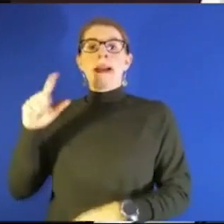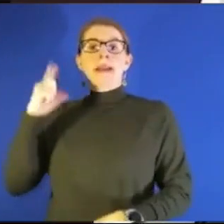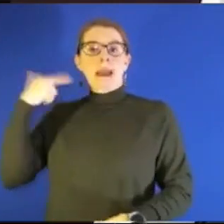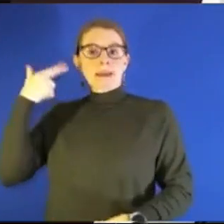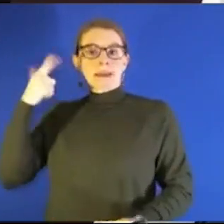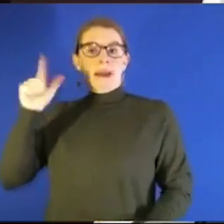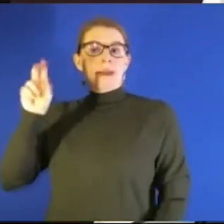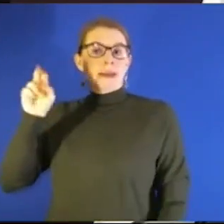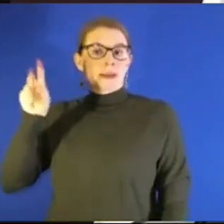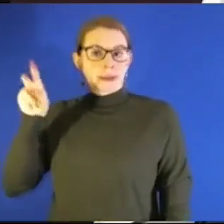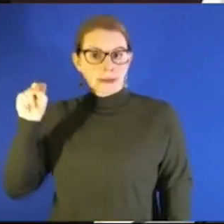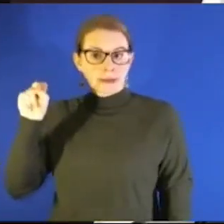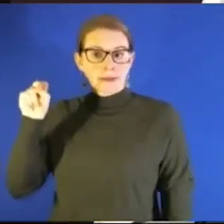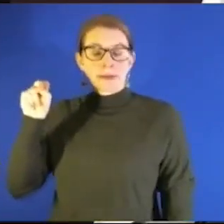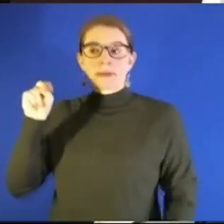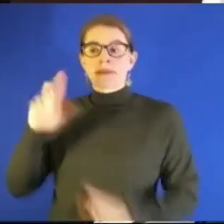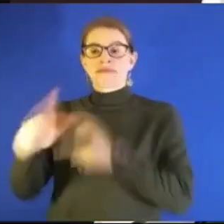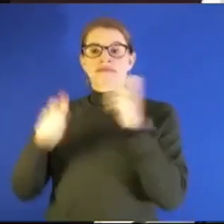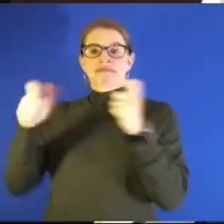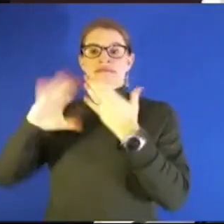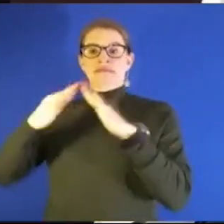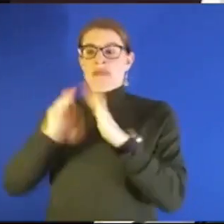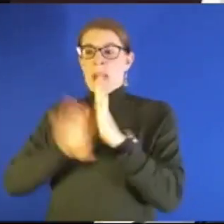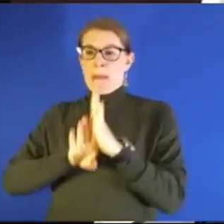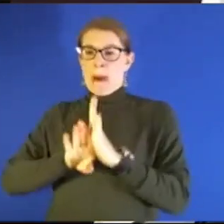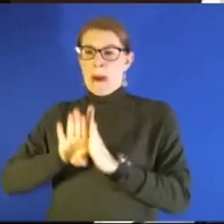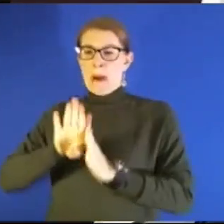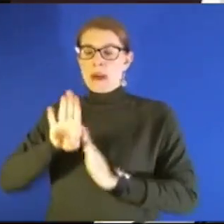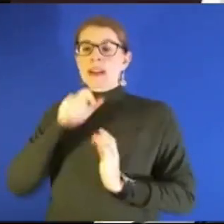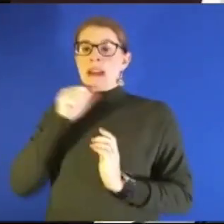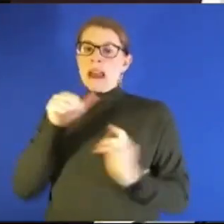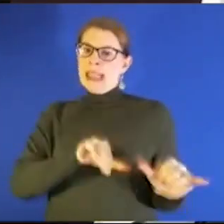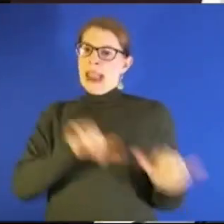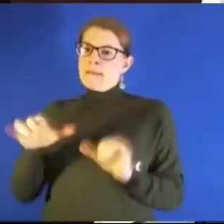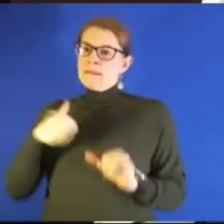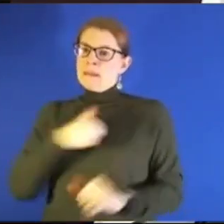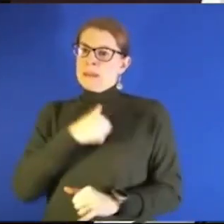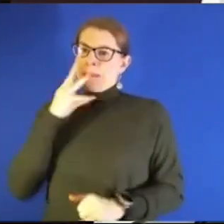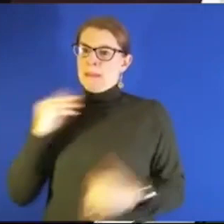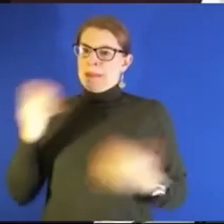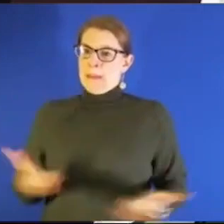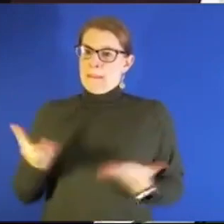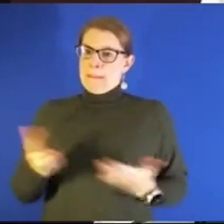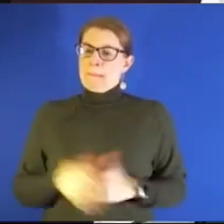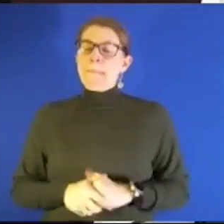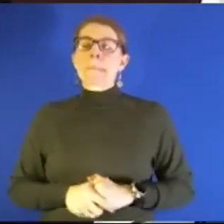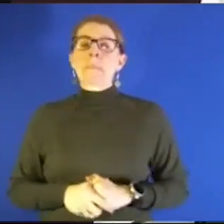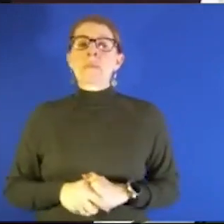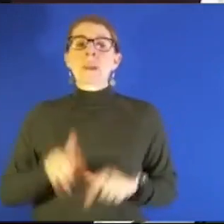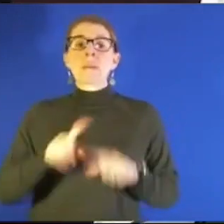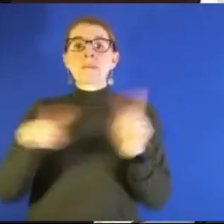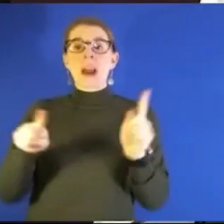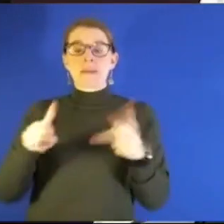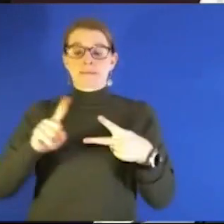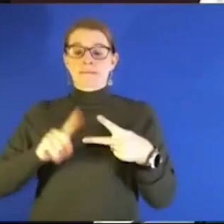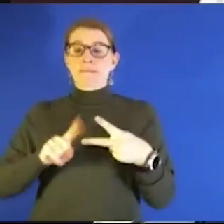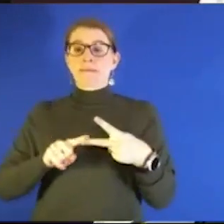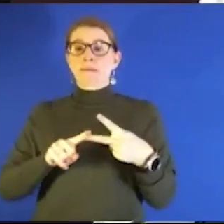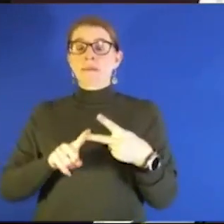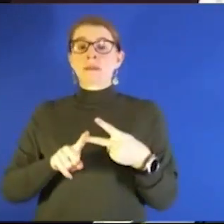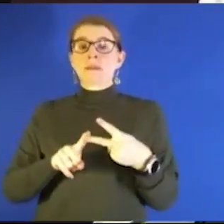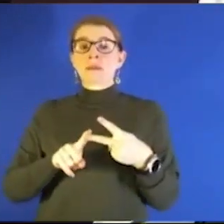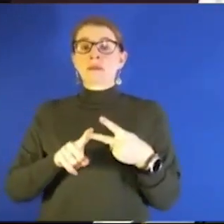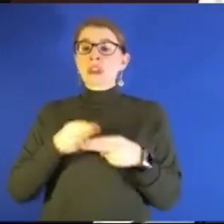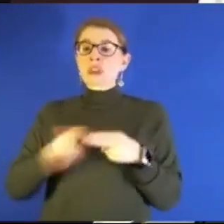metropolitan area, shows a rapid rise, not as rapid as what we're experiencing, let's just say that. But secondly, after a short period of time,